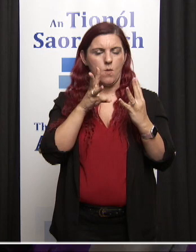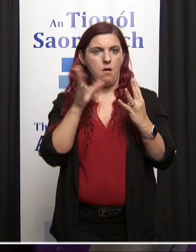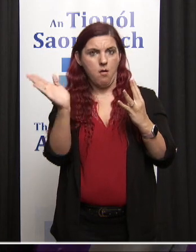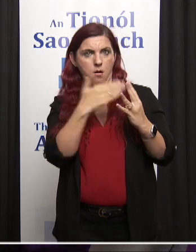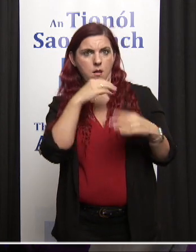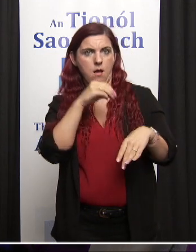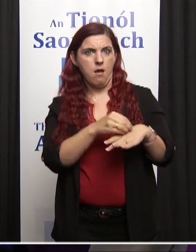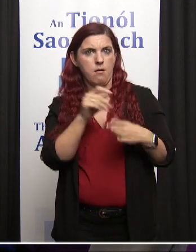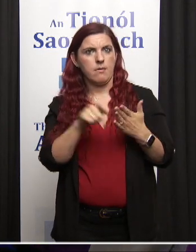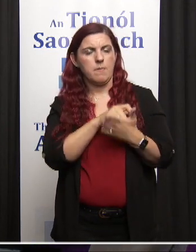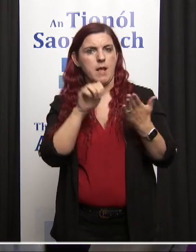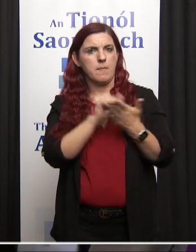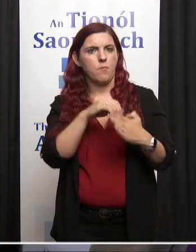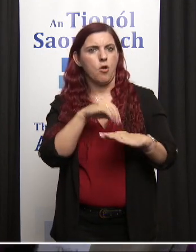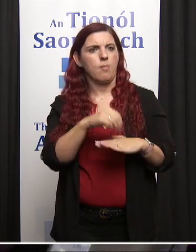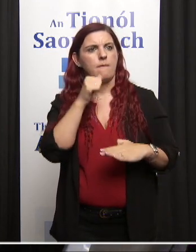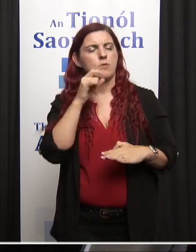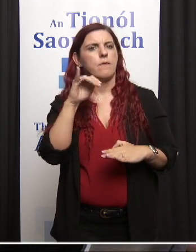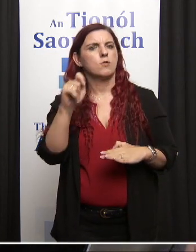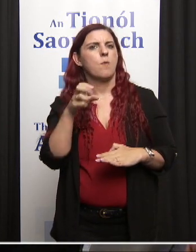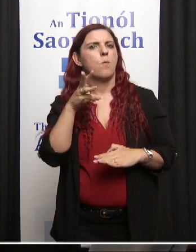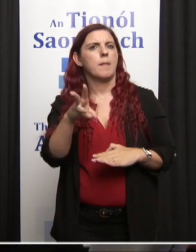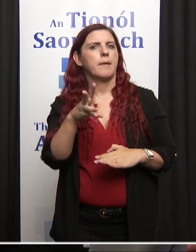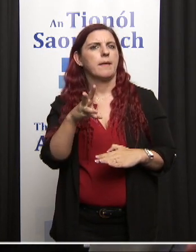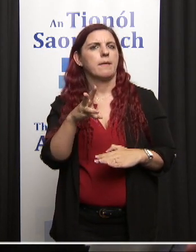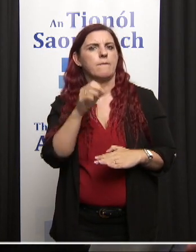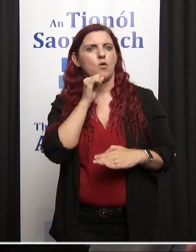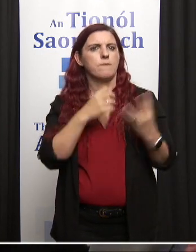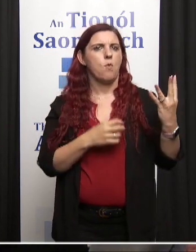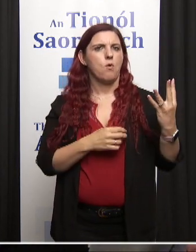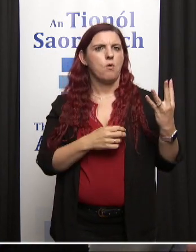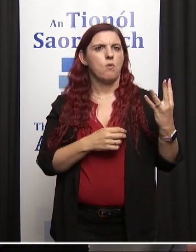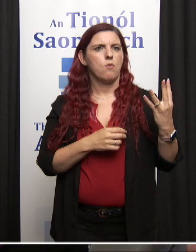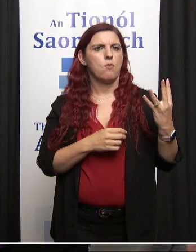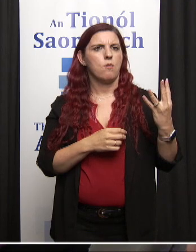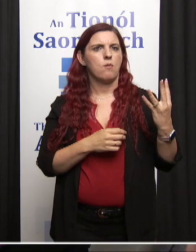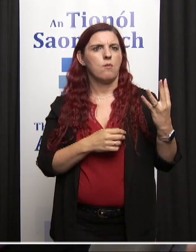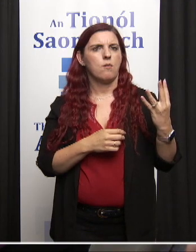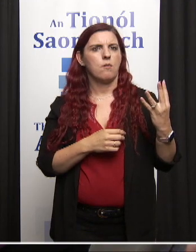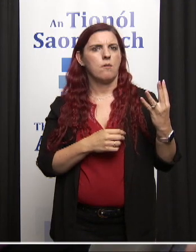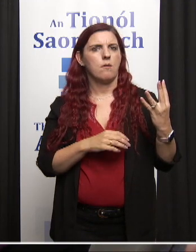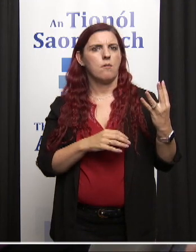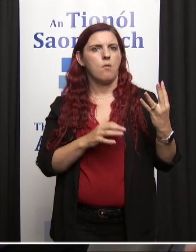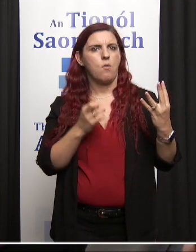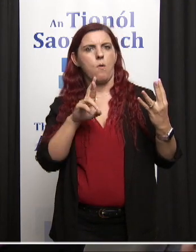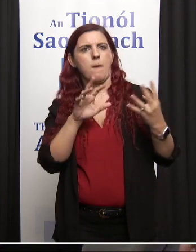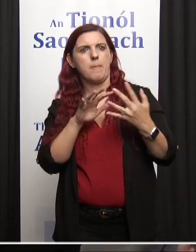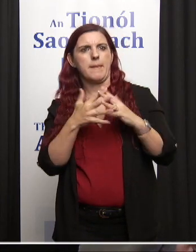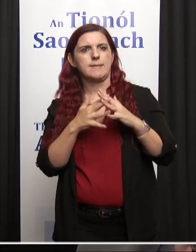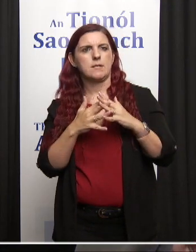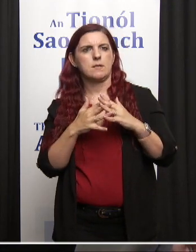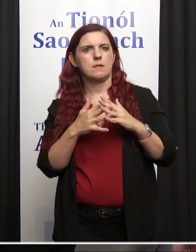paper on the 1st of October, or will it be the original 4 we were given today and then it's a pick and mix?